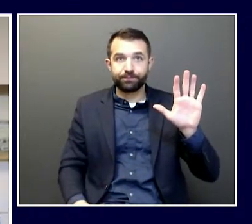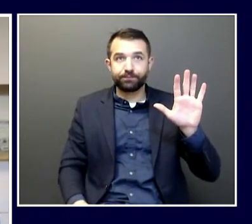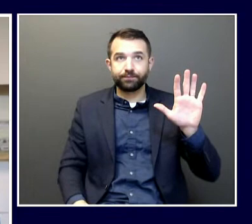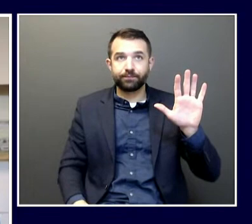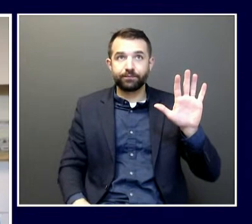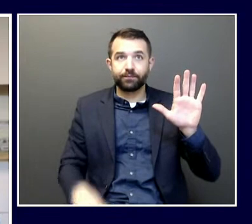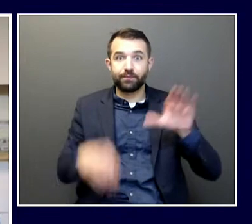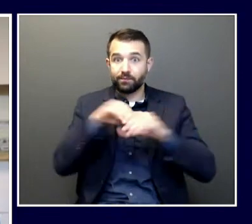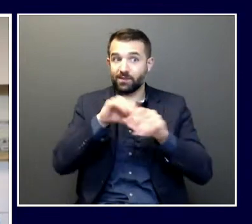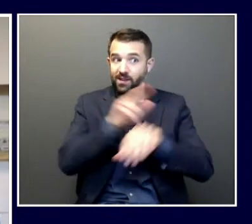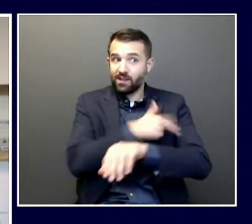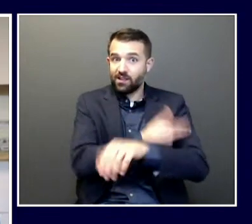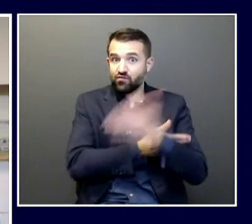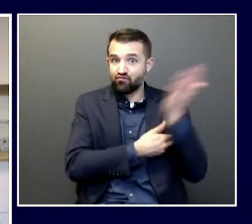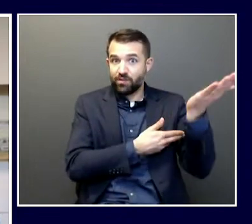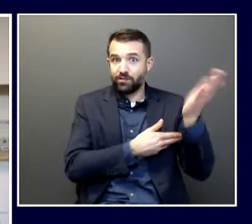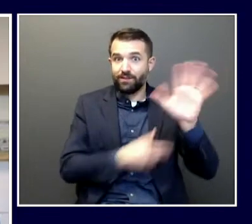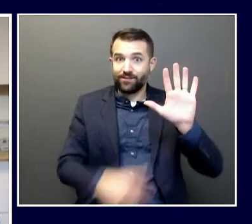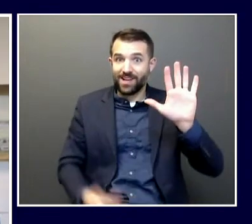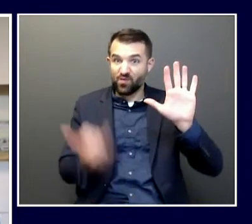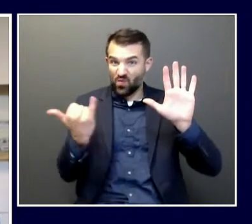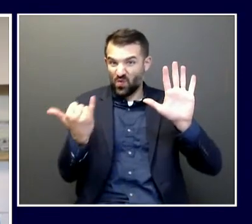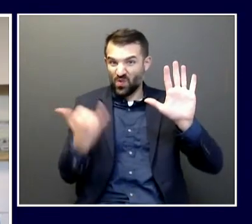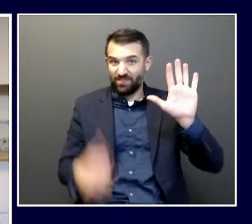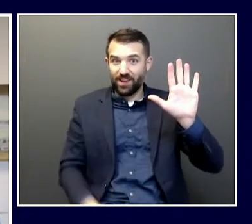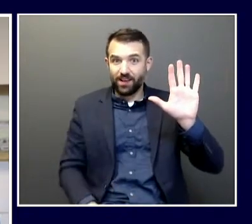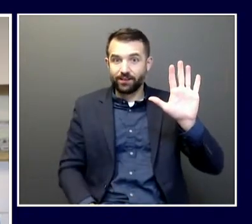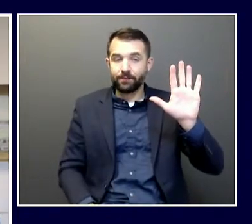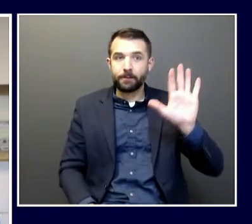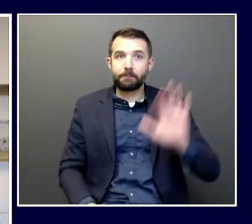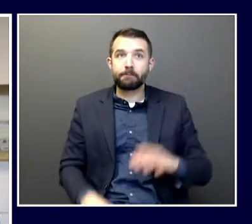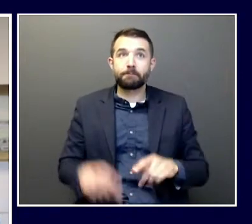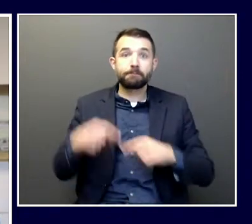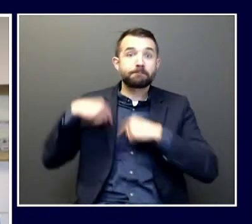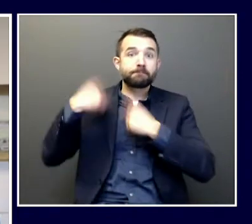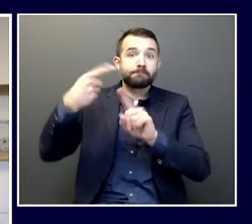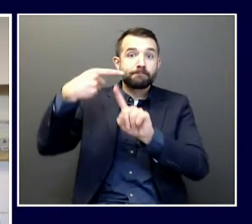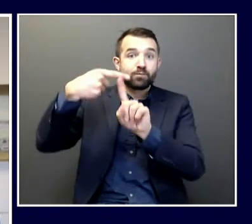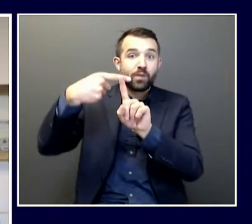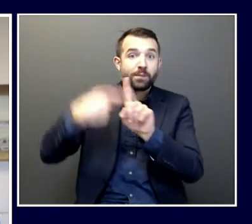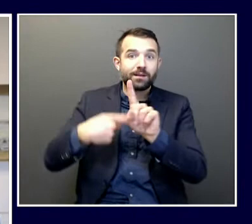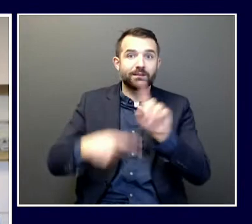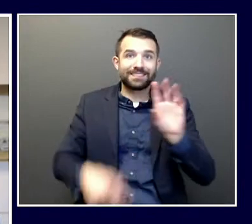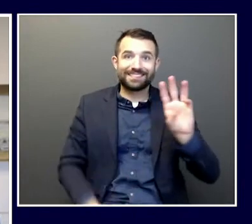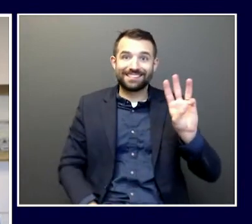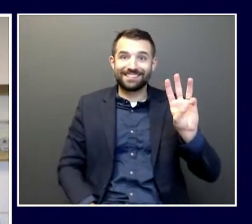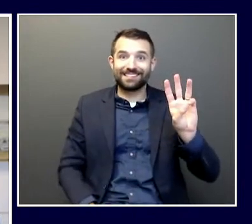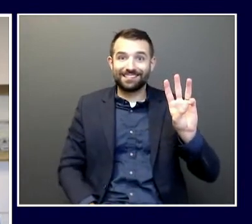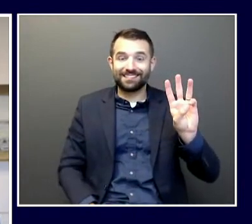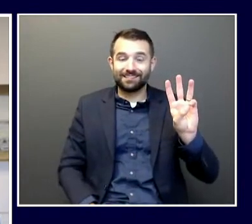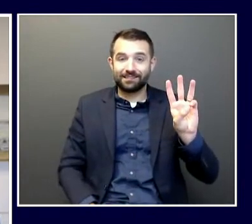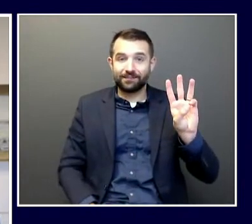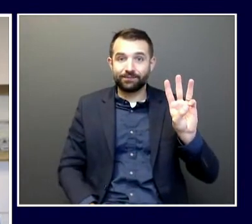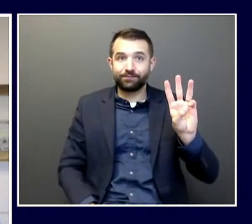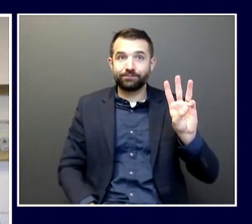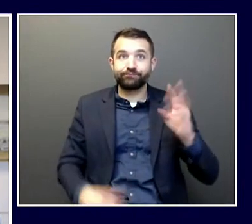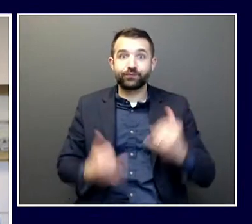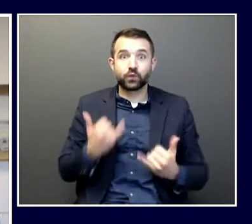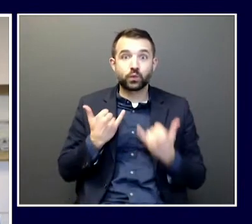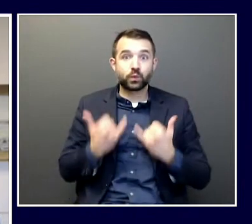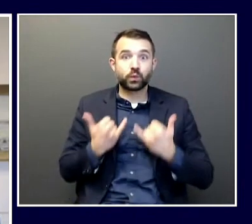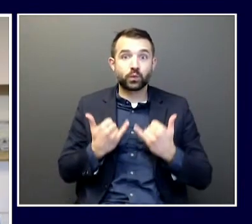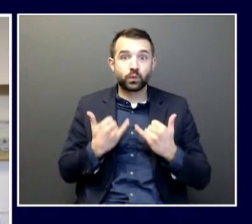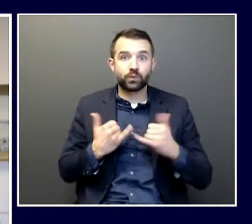who are currently hospitalized, 6 in the past 30 days, and of those 5 who are currently hospitalized, 1 is